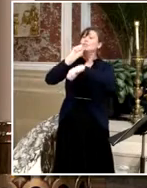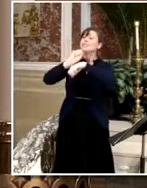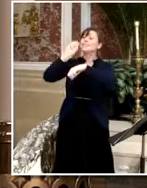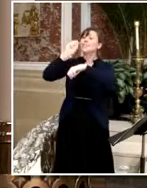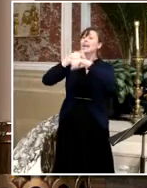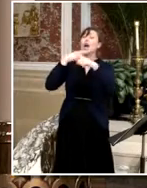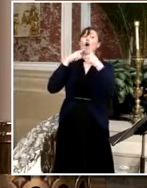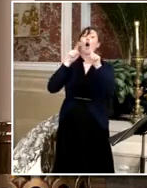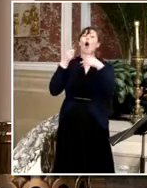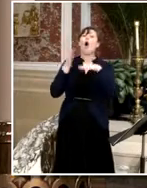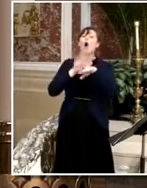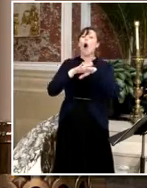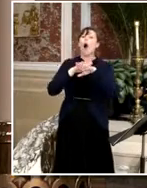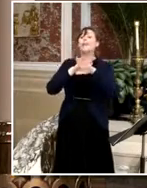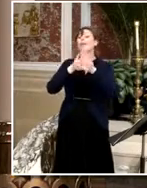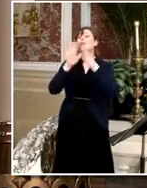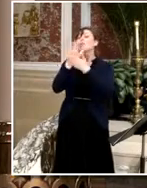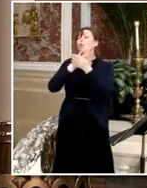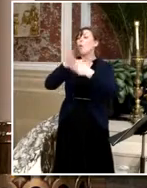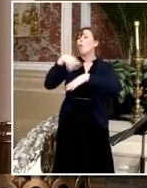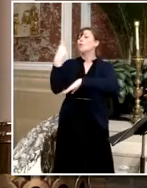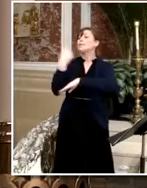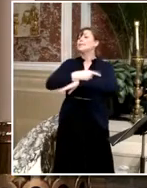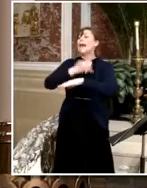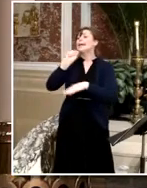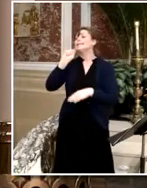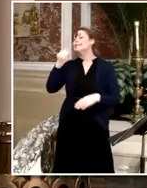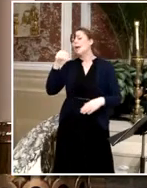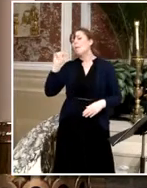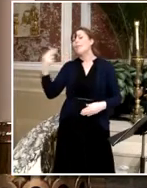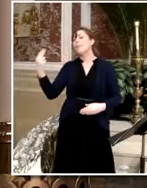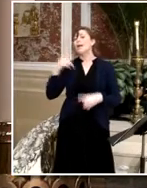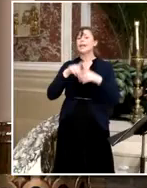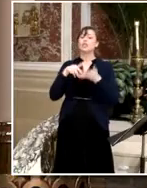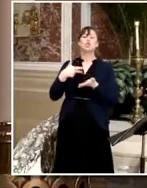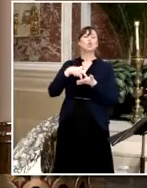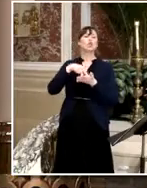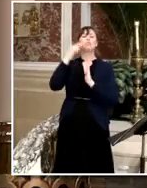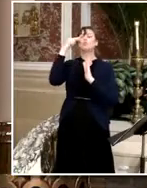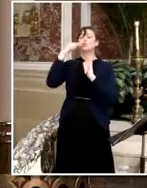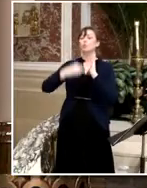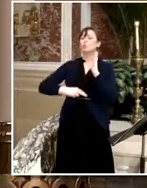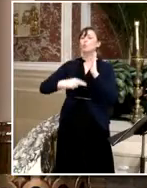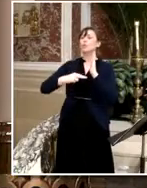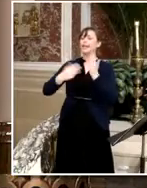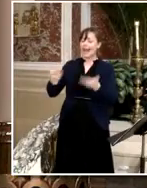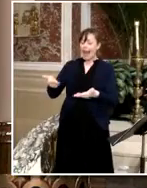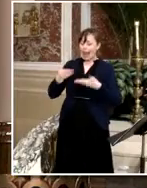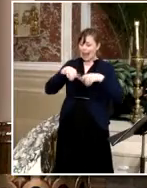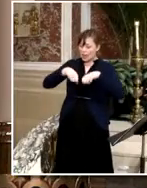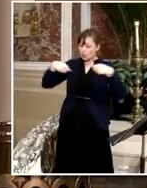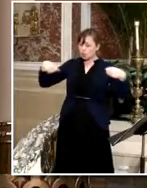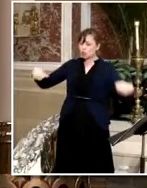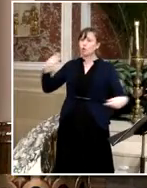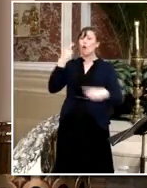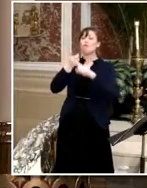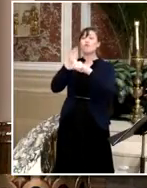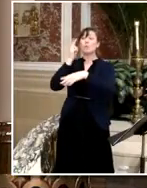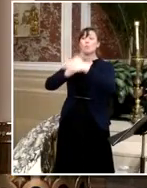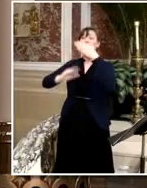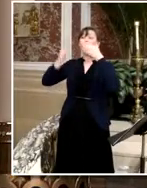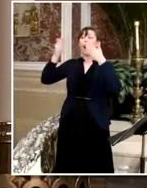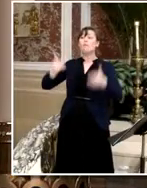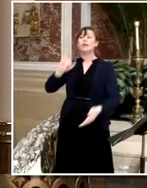the Sabbath day. He stood up to read and was handed the scroll of the prophet